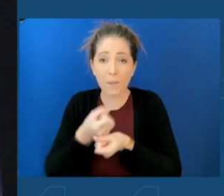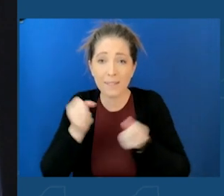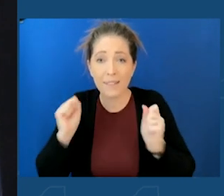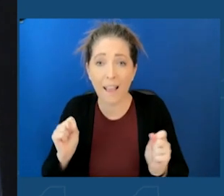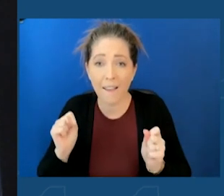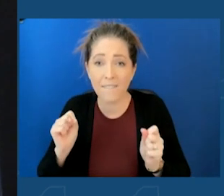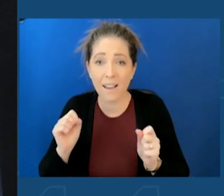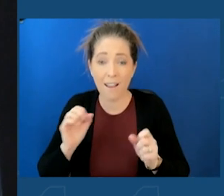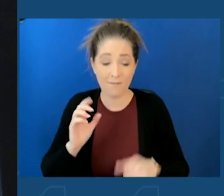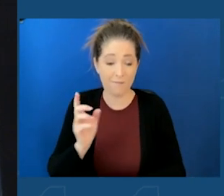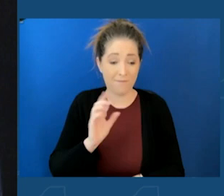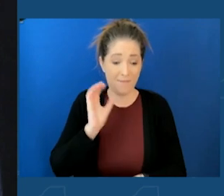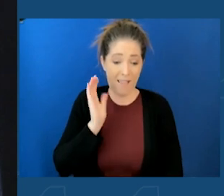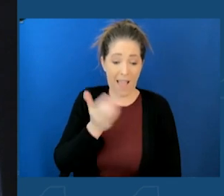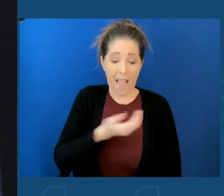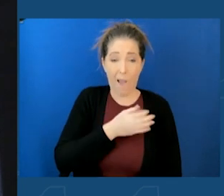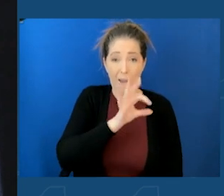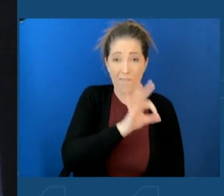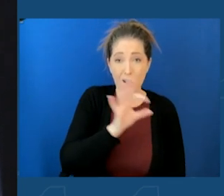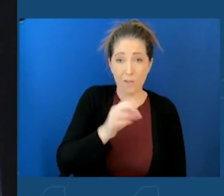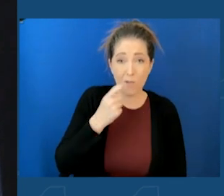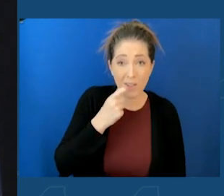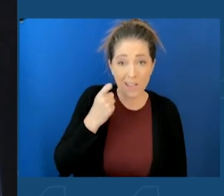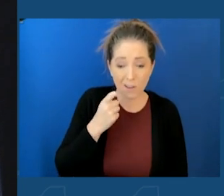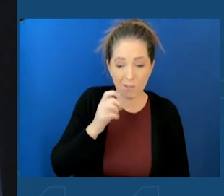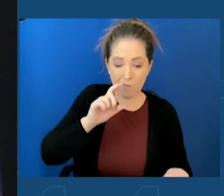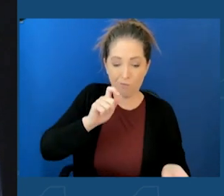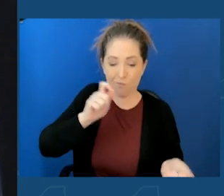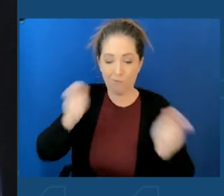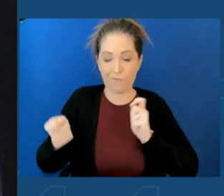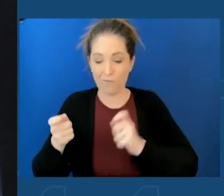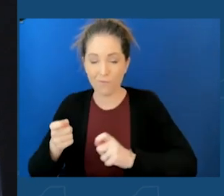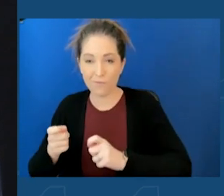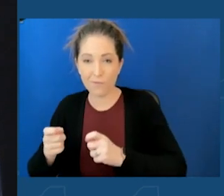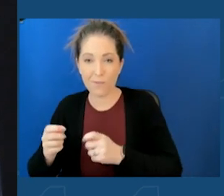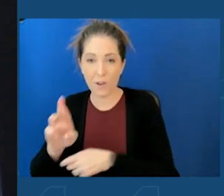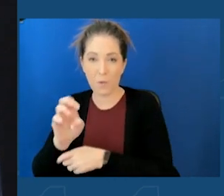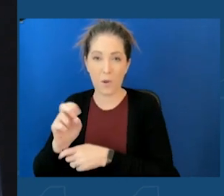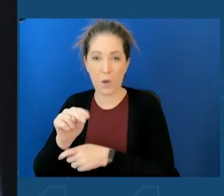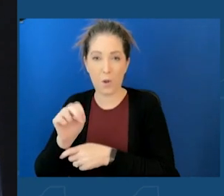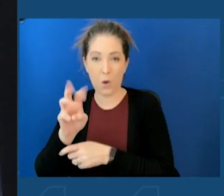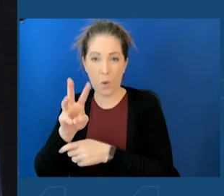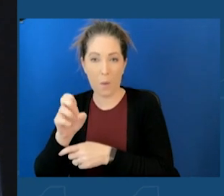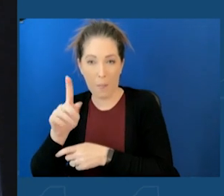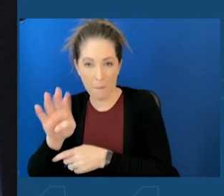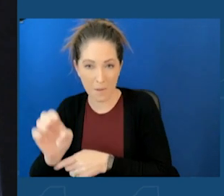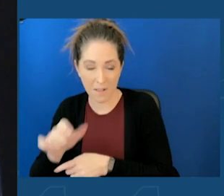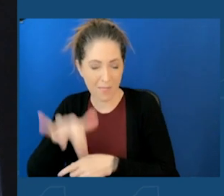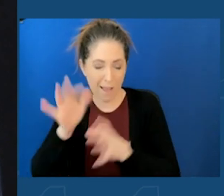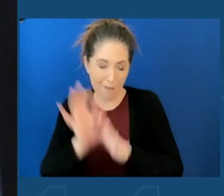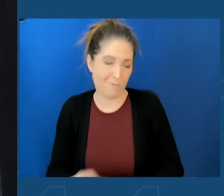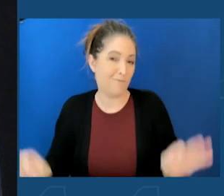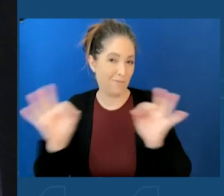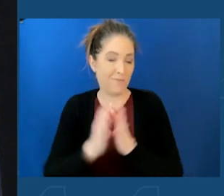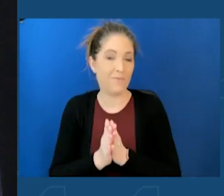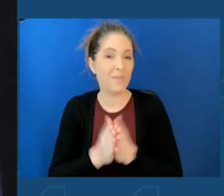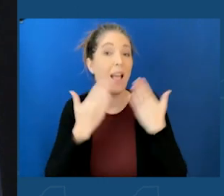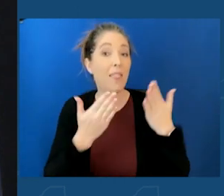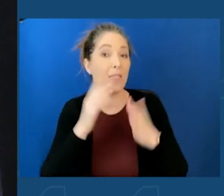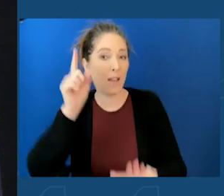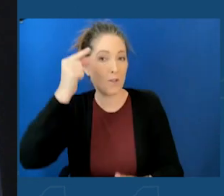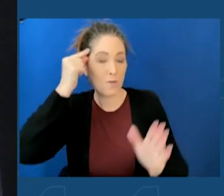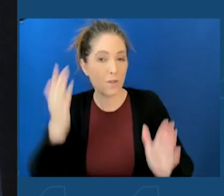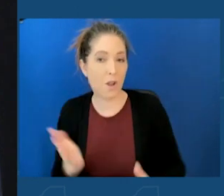addiction from fossil fuels to renewables. That's pretty darn significant. Thank you to Governor Hochul and her team. All